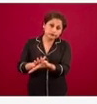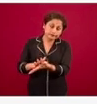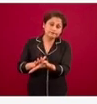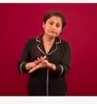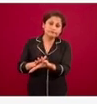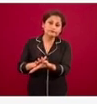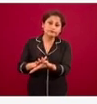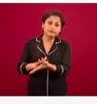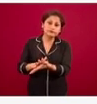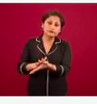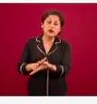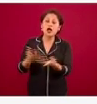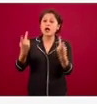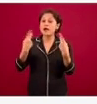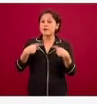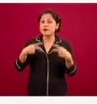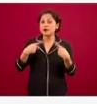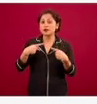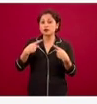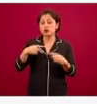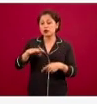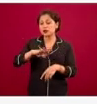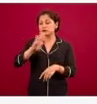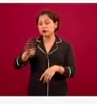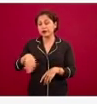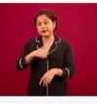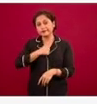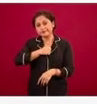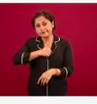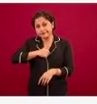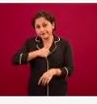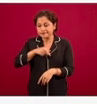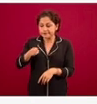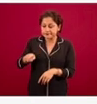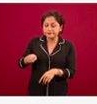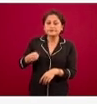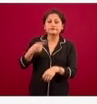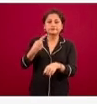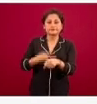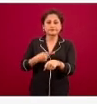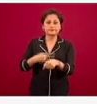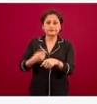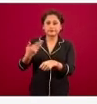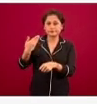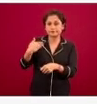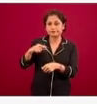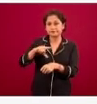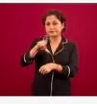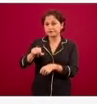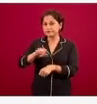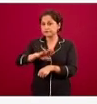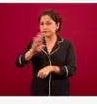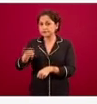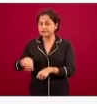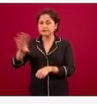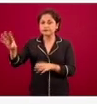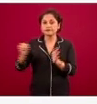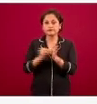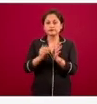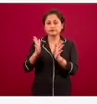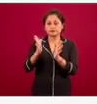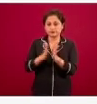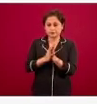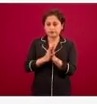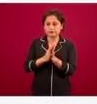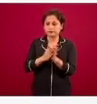And here we see the daily registry day per day of how many people have lost their lives